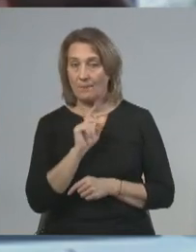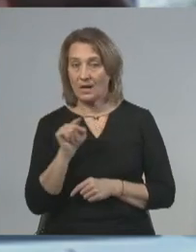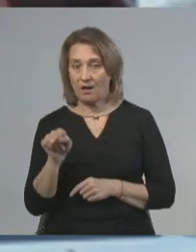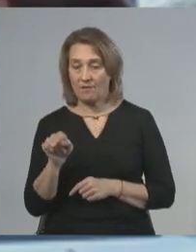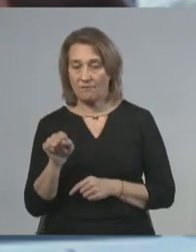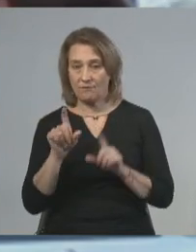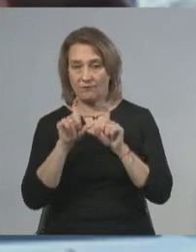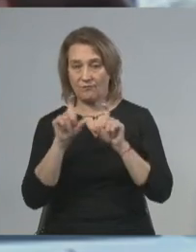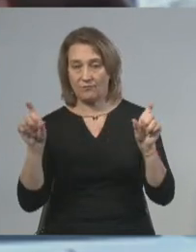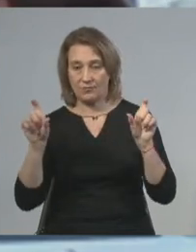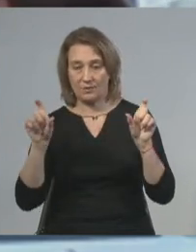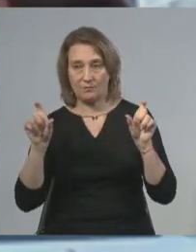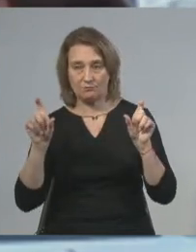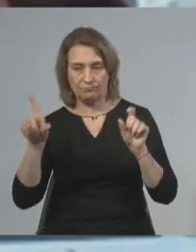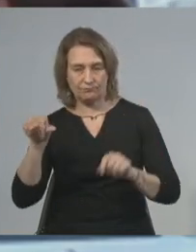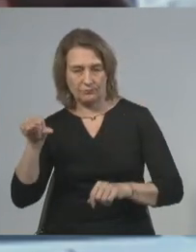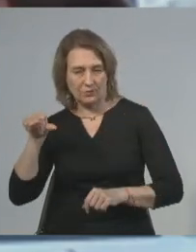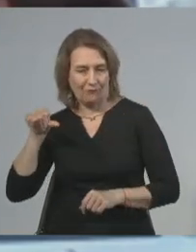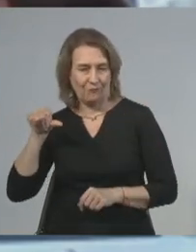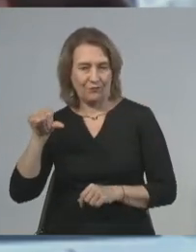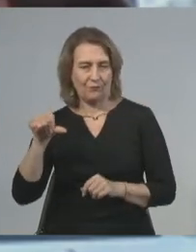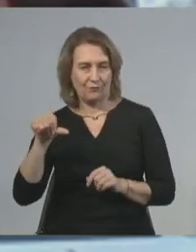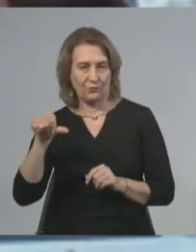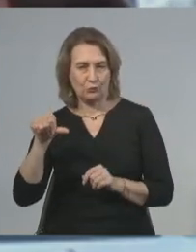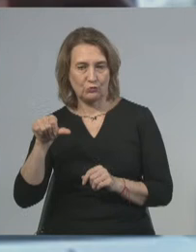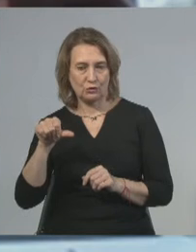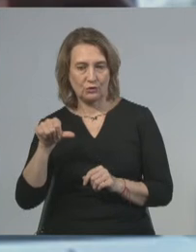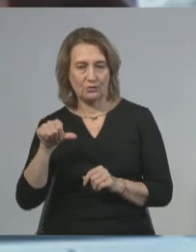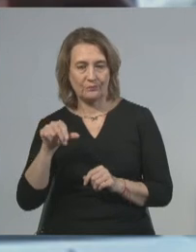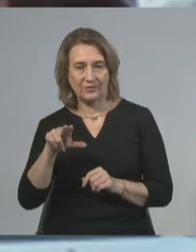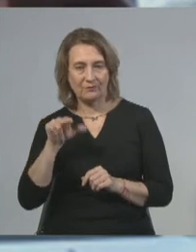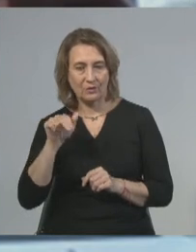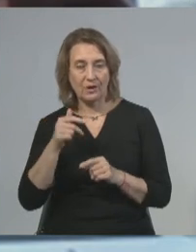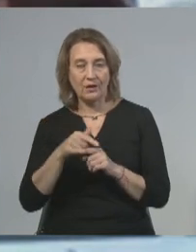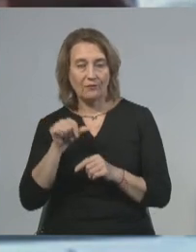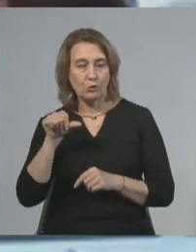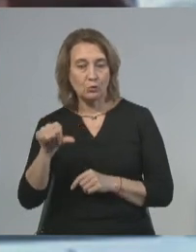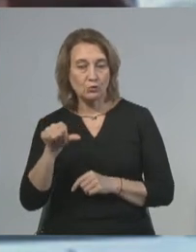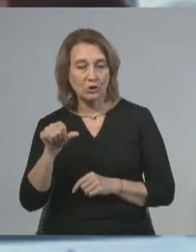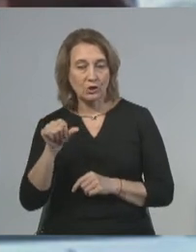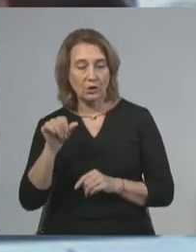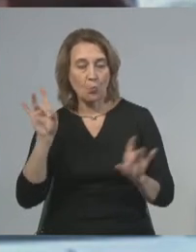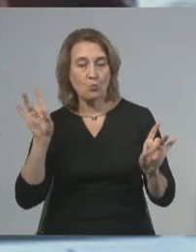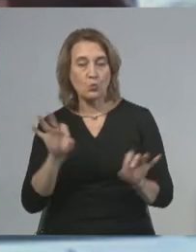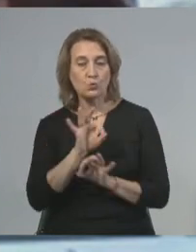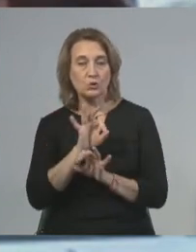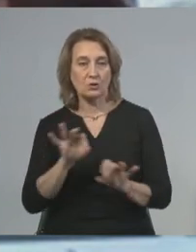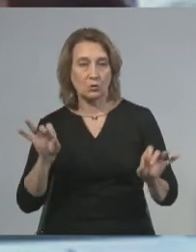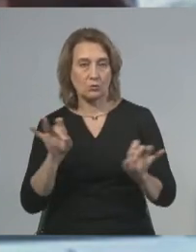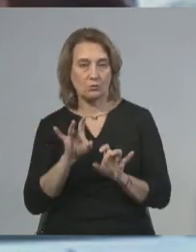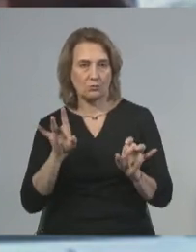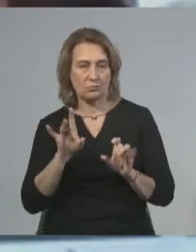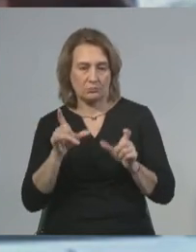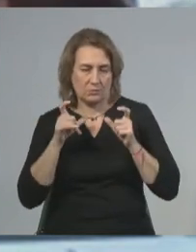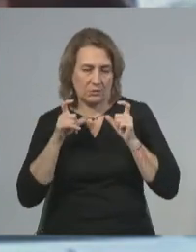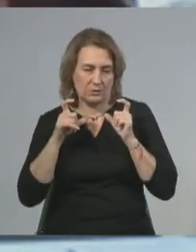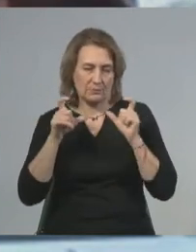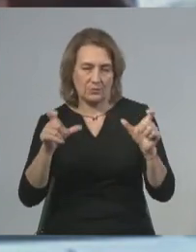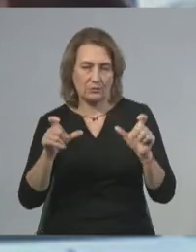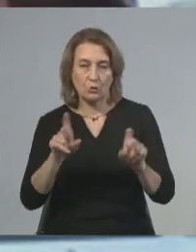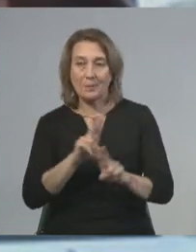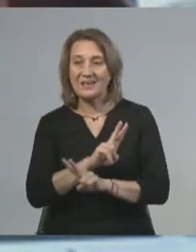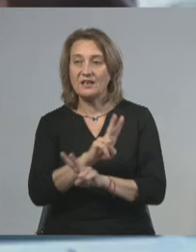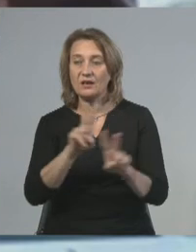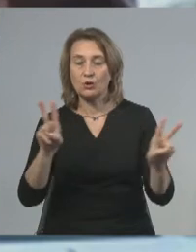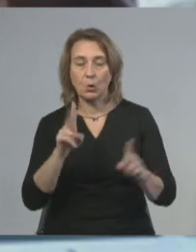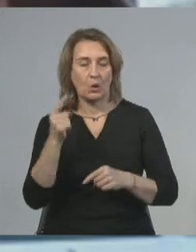the music so that uh up here at the street uh so that the neighbors did to the police and everything was